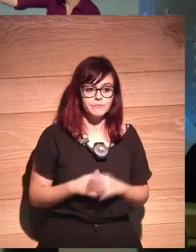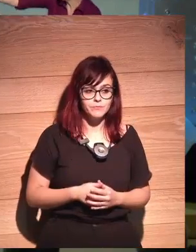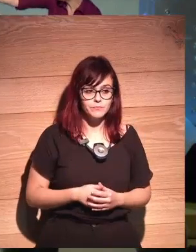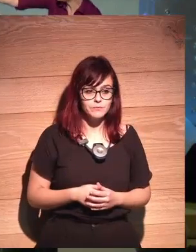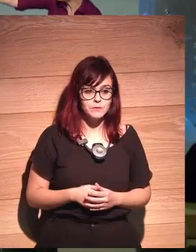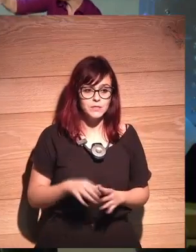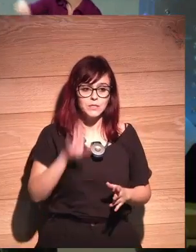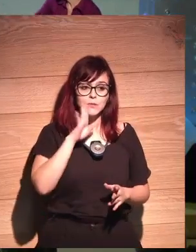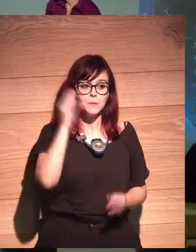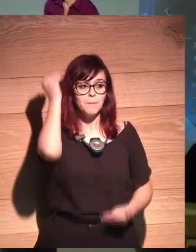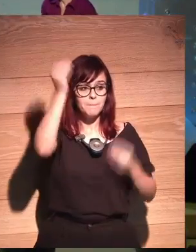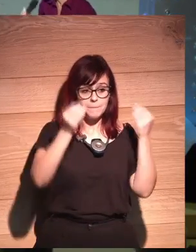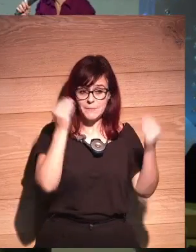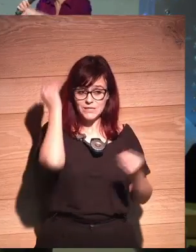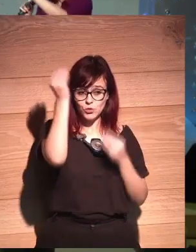my opinion.